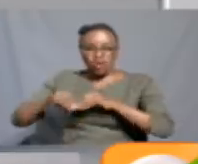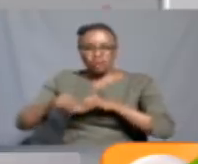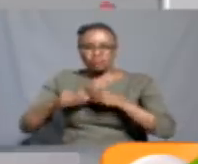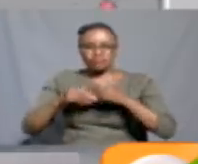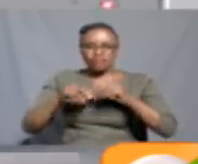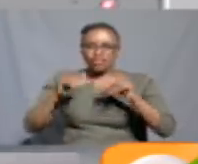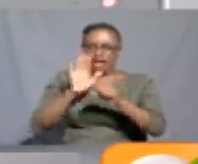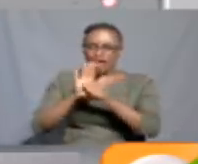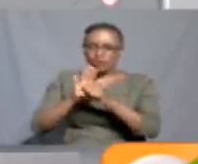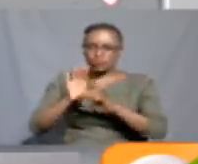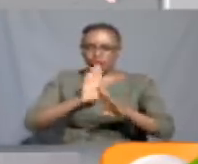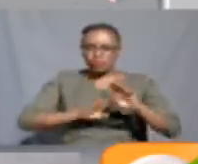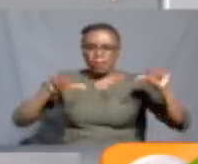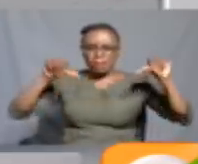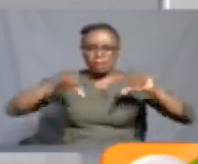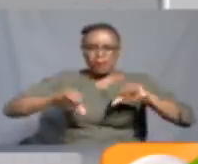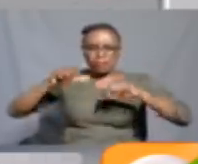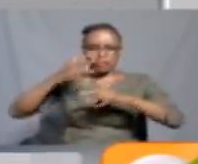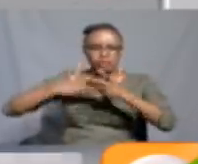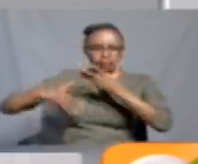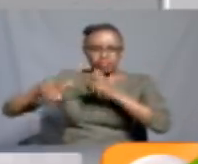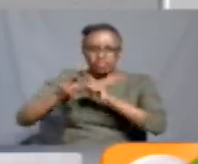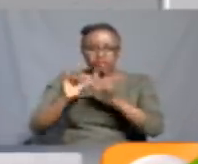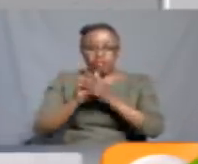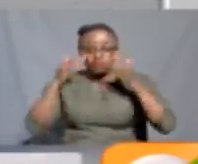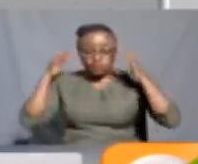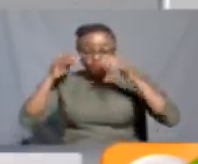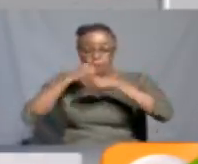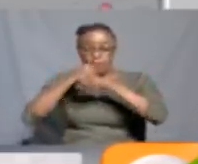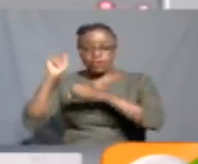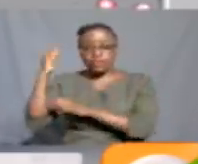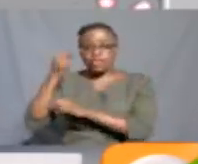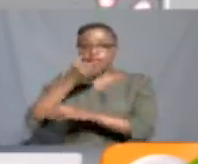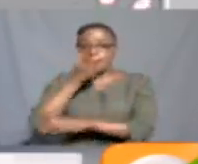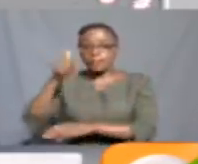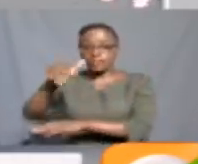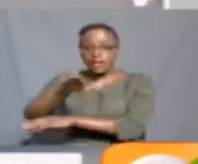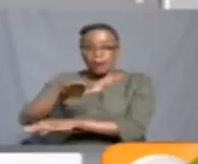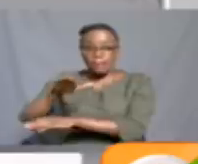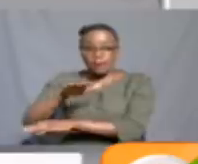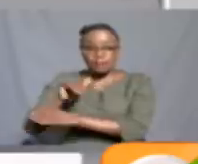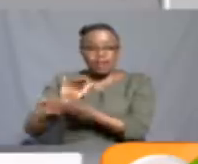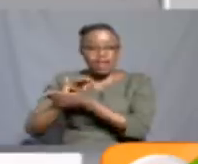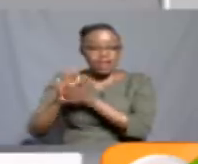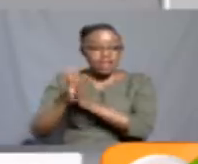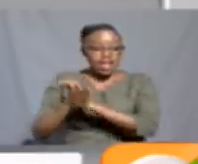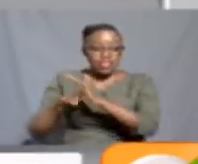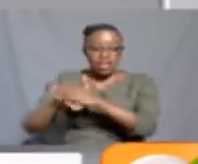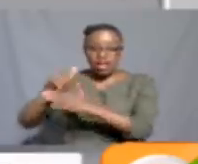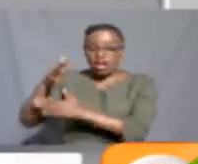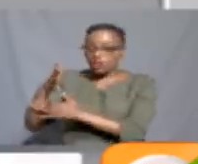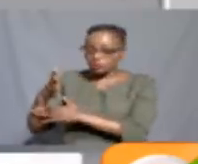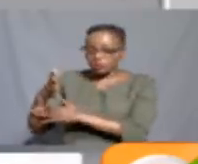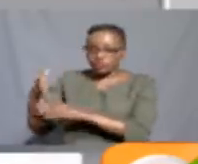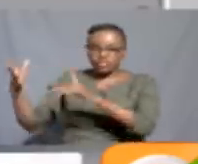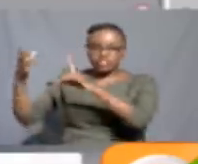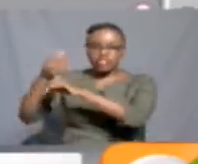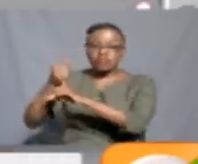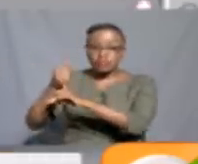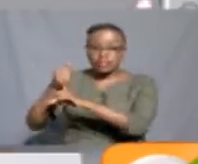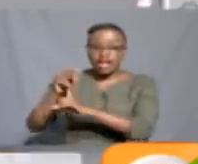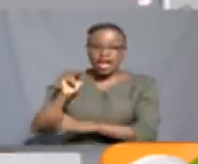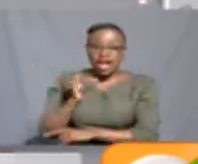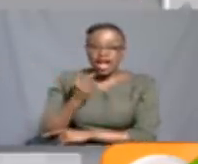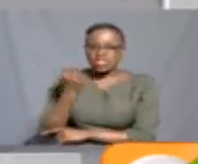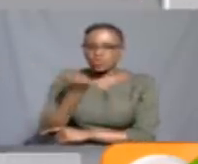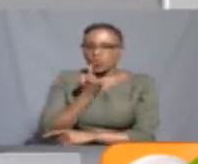the many vices in our midst, and focus on making Kenya a better place. Nothing is out of grasp. We